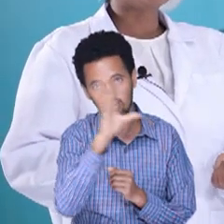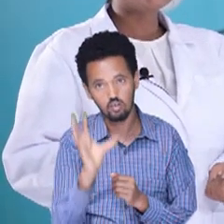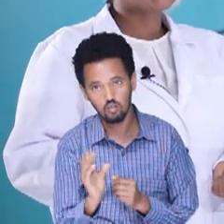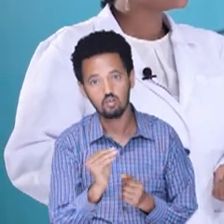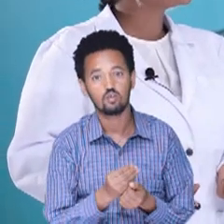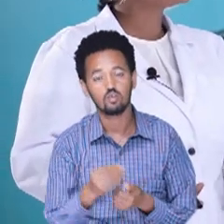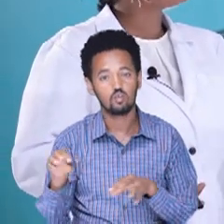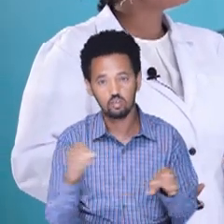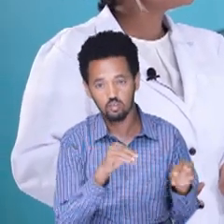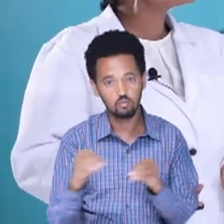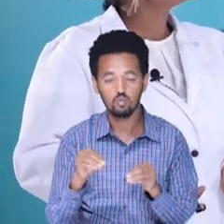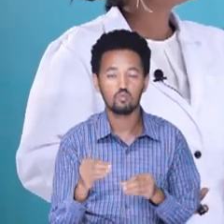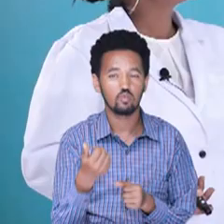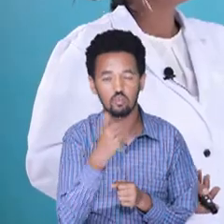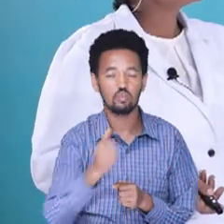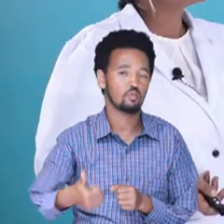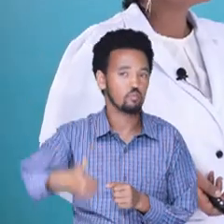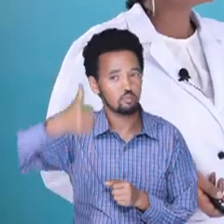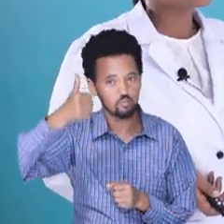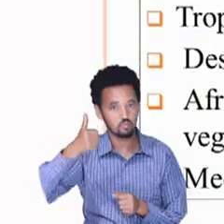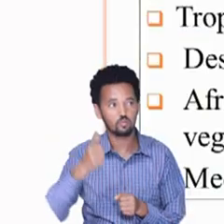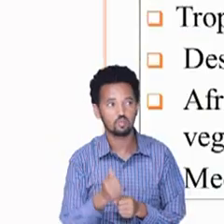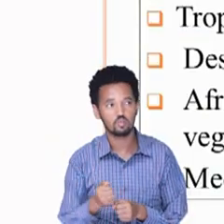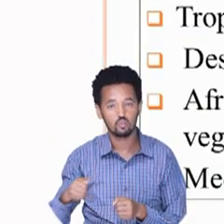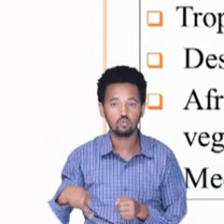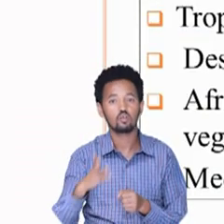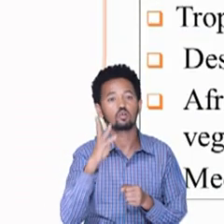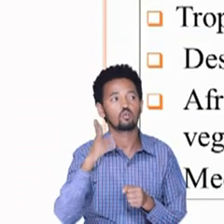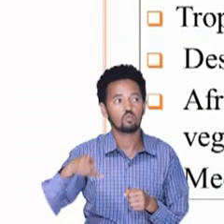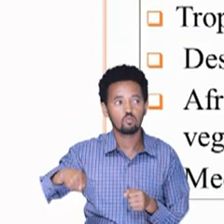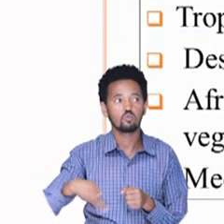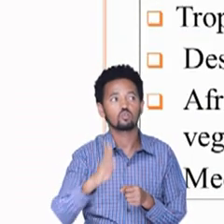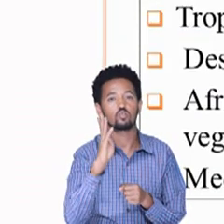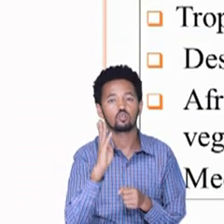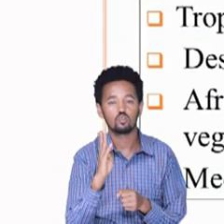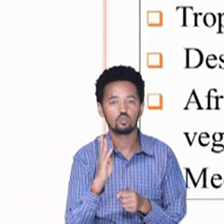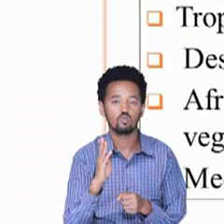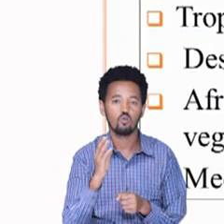Let us move to the major vegetation zone of Africa.